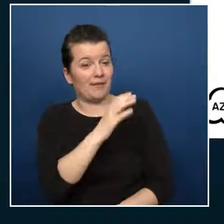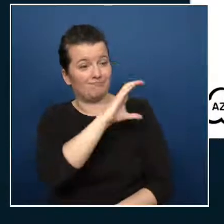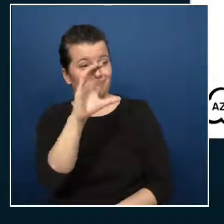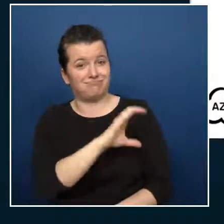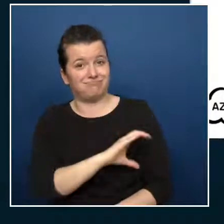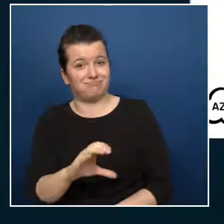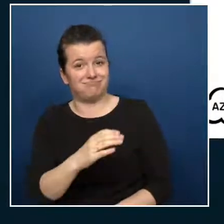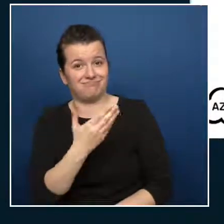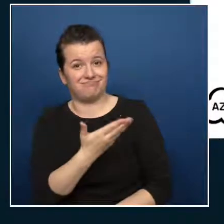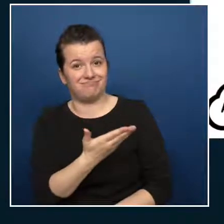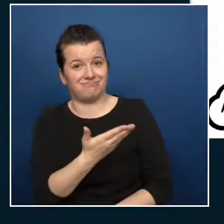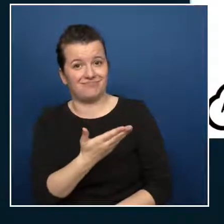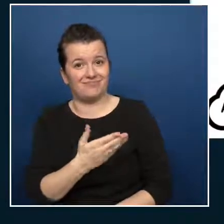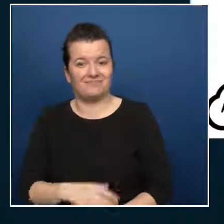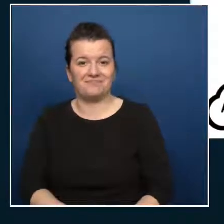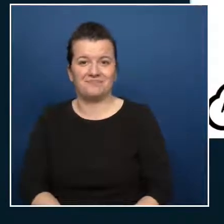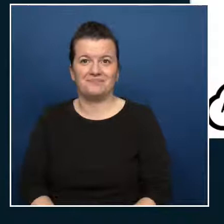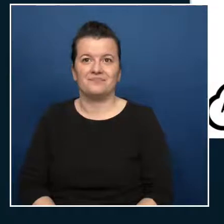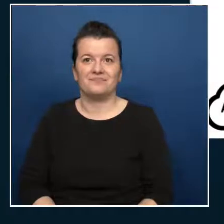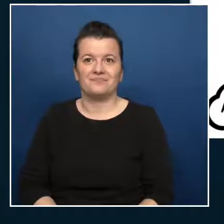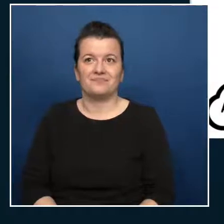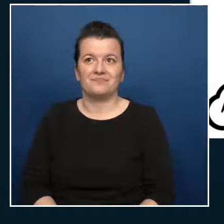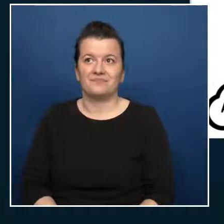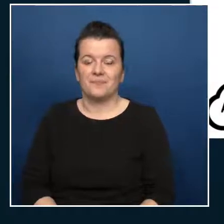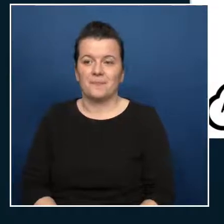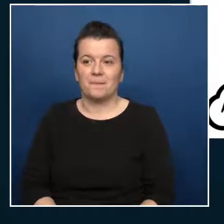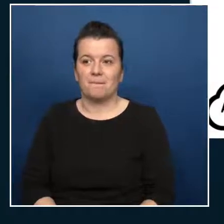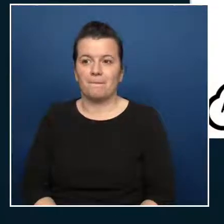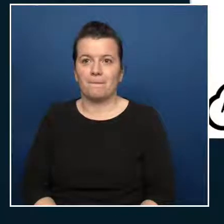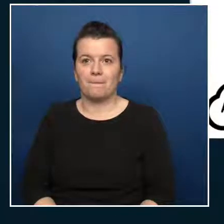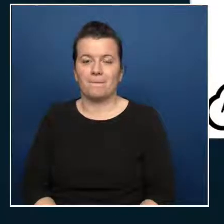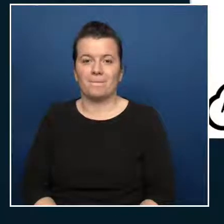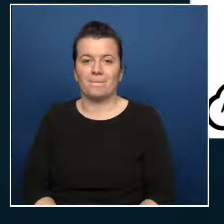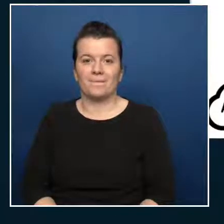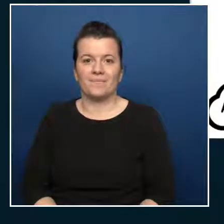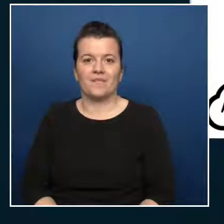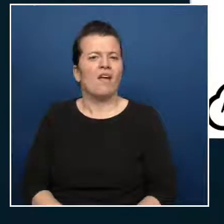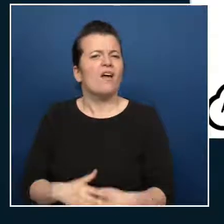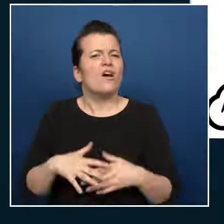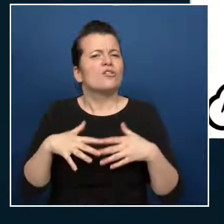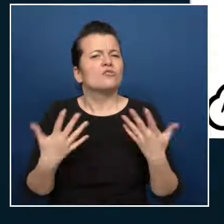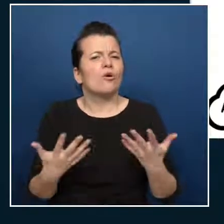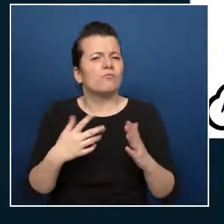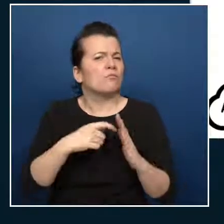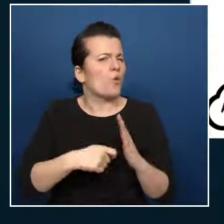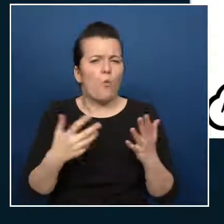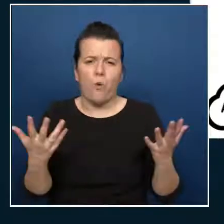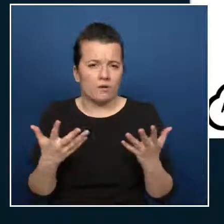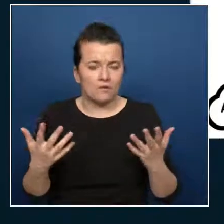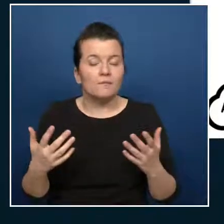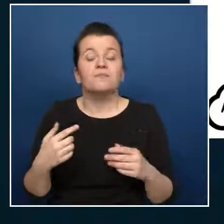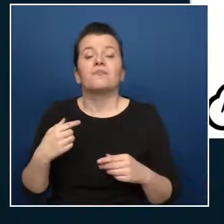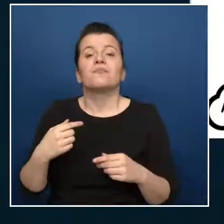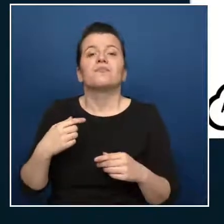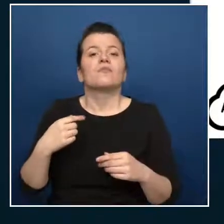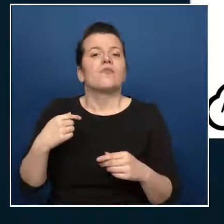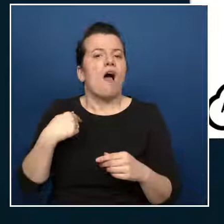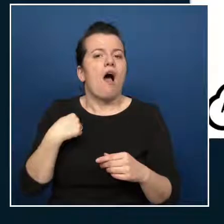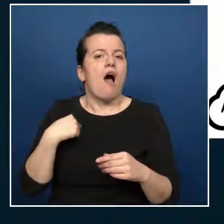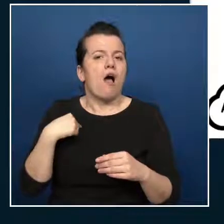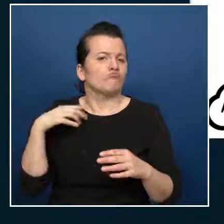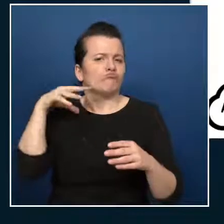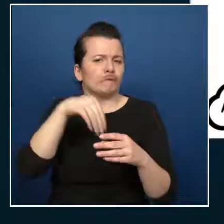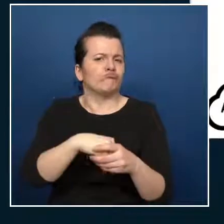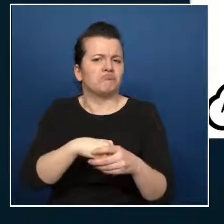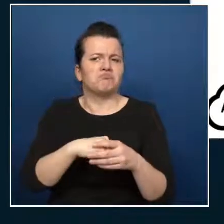way. And the project was about that I was involved with for a few